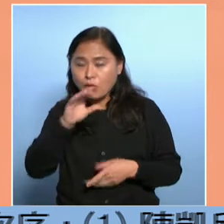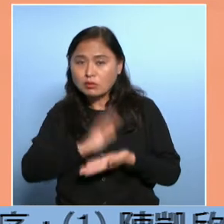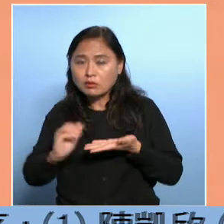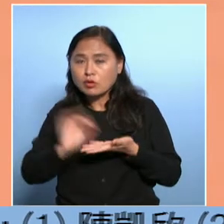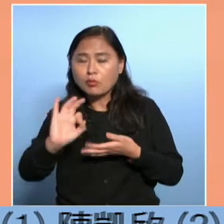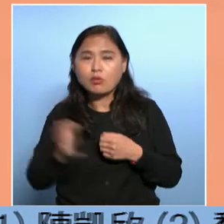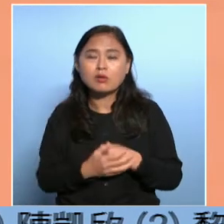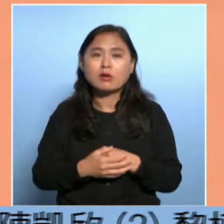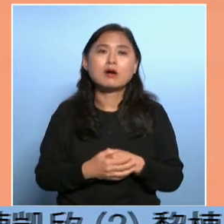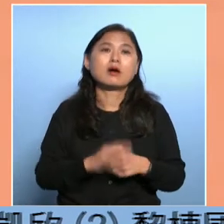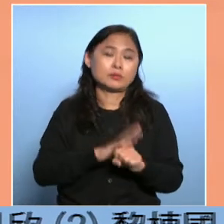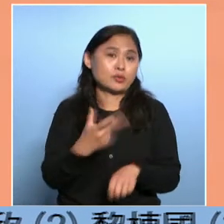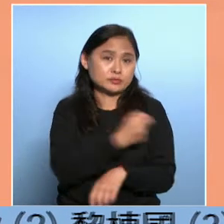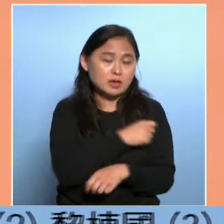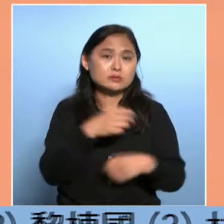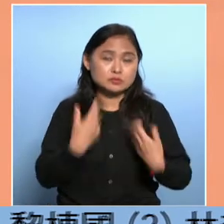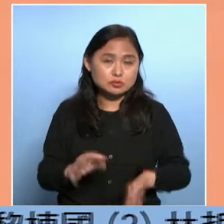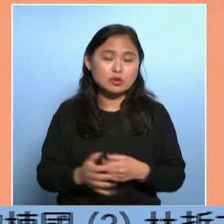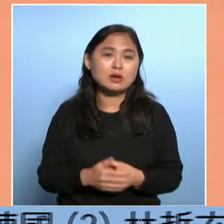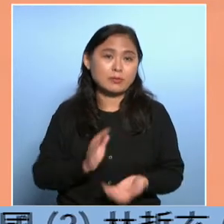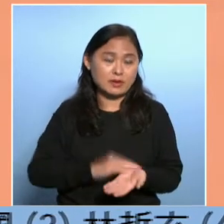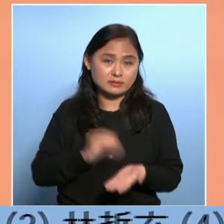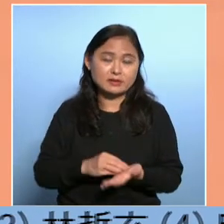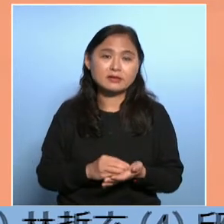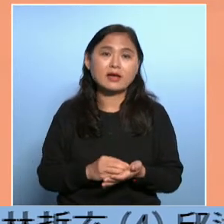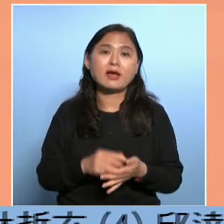cases now have received